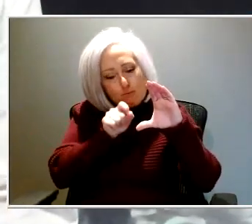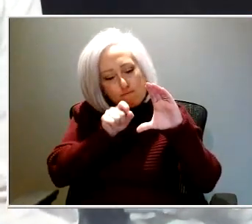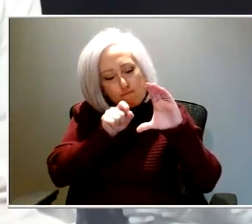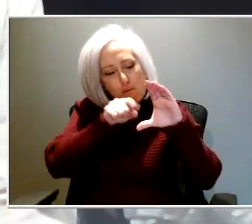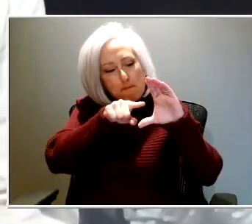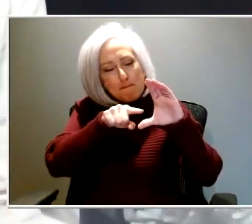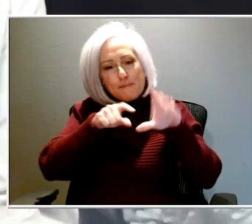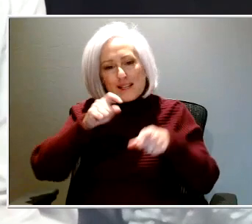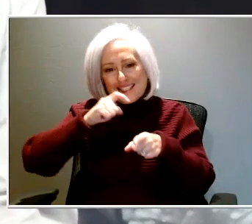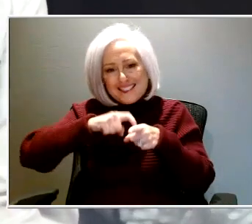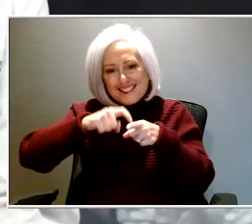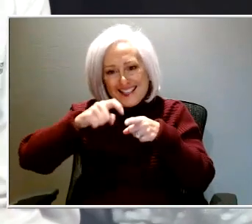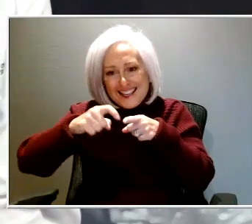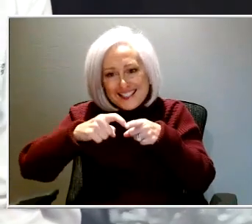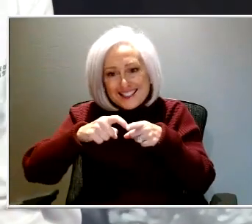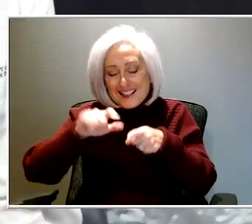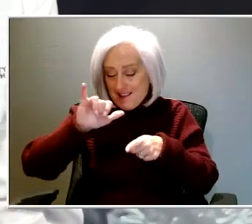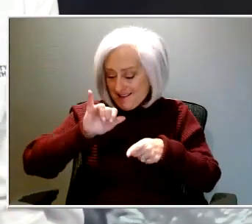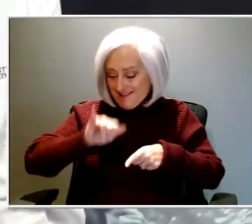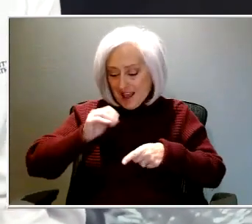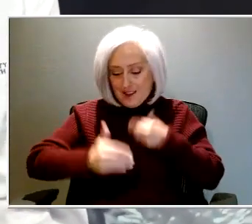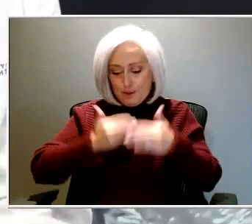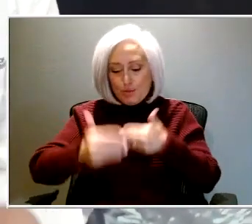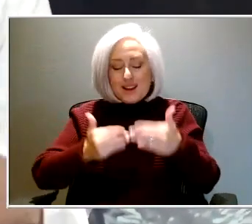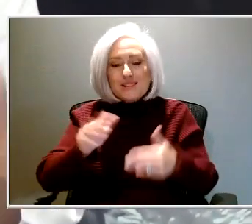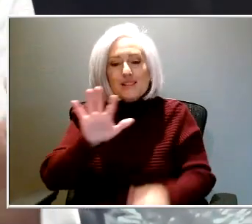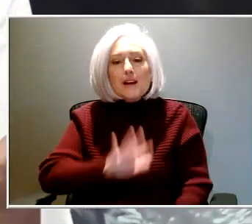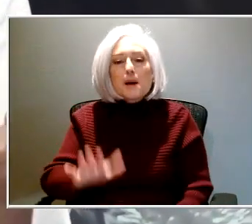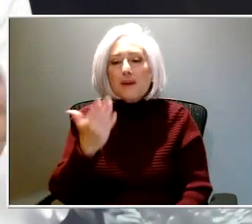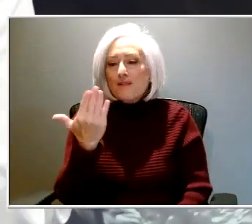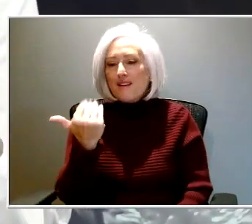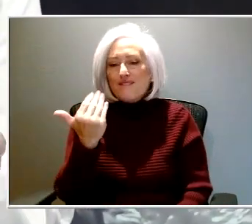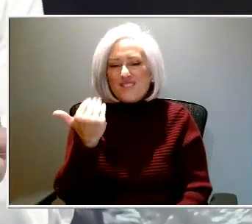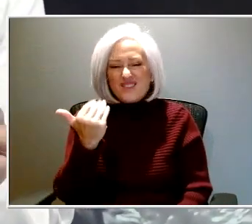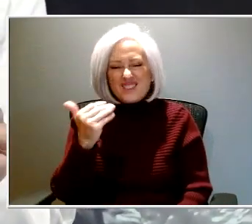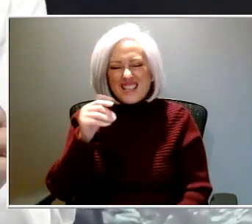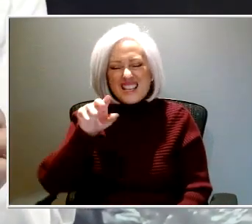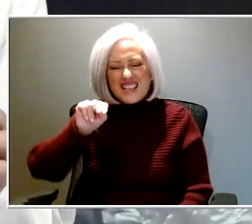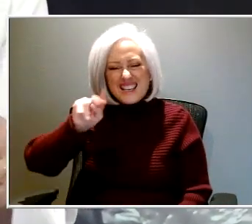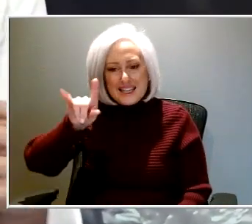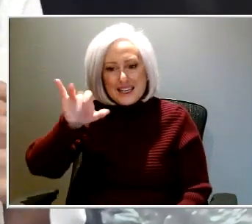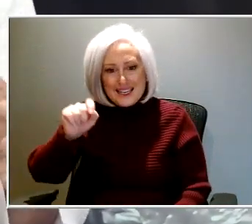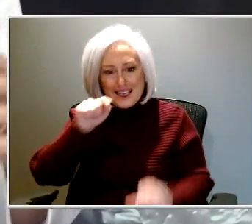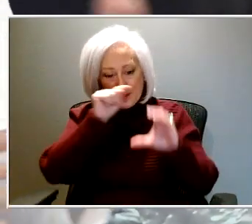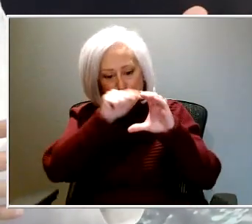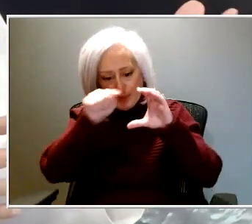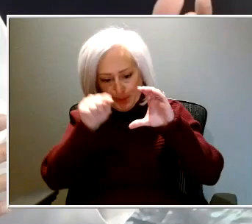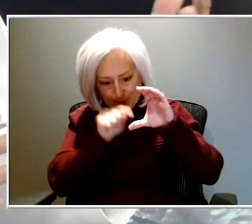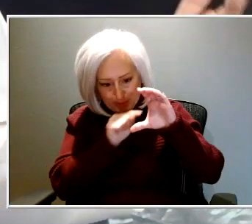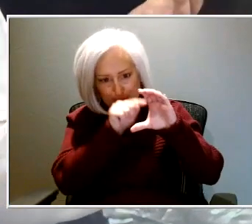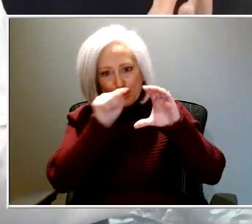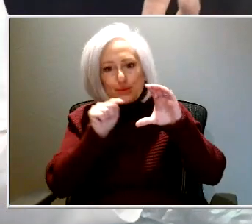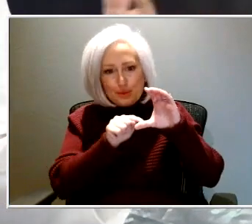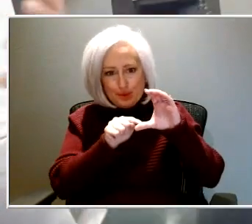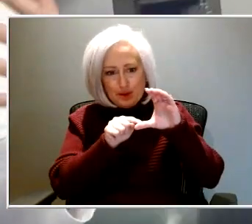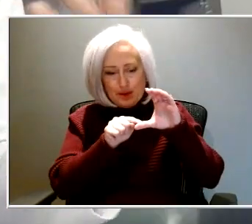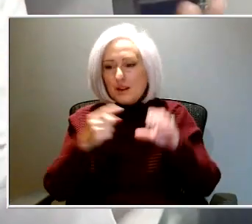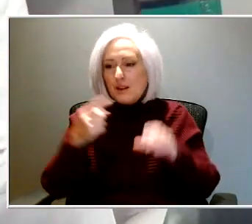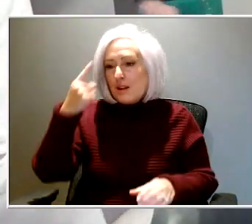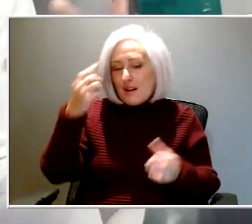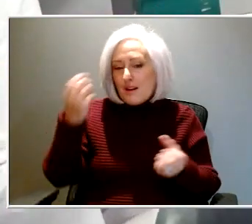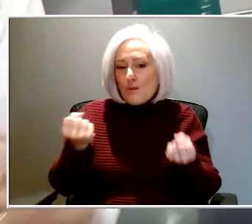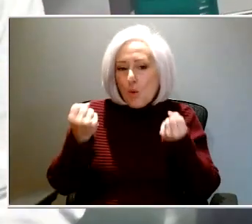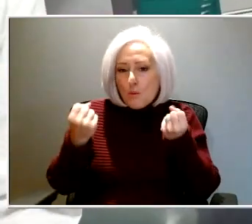procedure takes about, on average, about 15 needles. So about 15 needles into the prostate. And for many prostate biopsies,